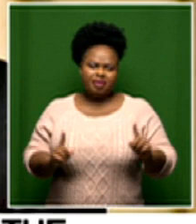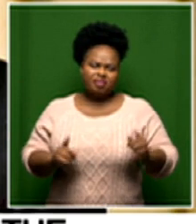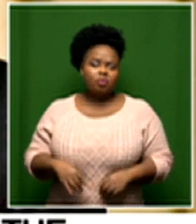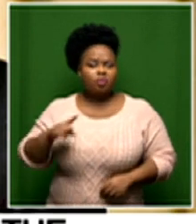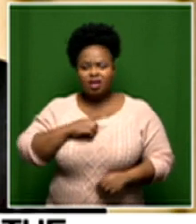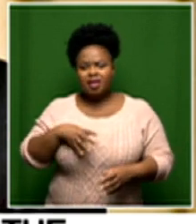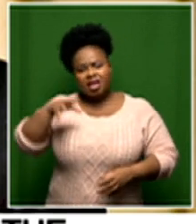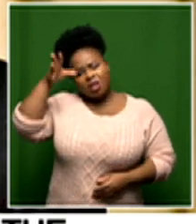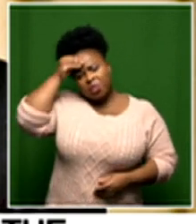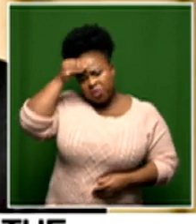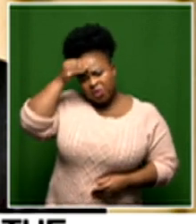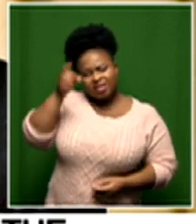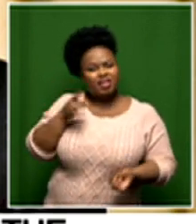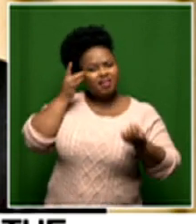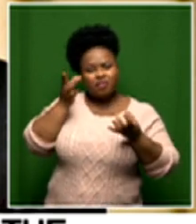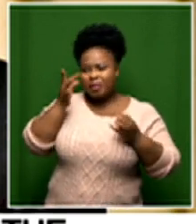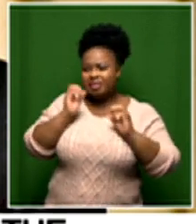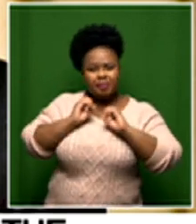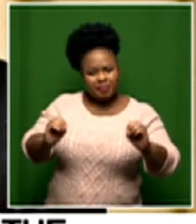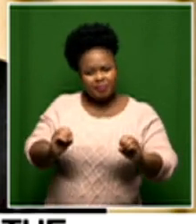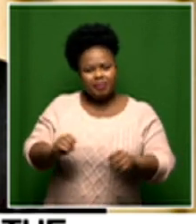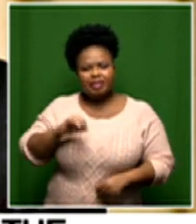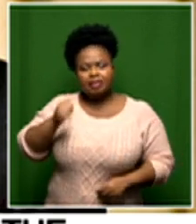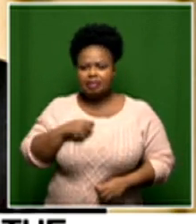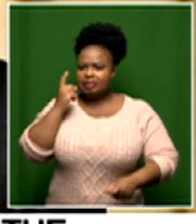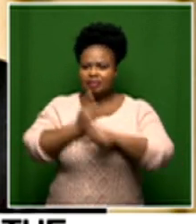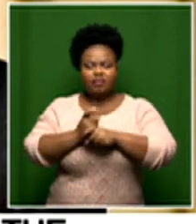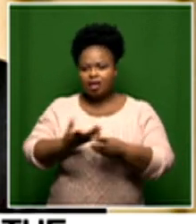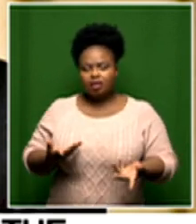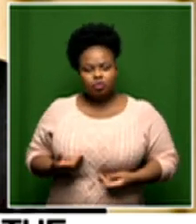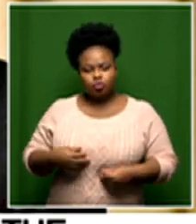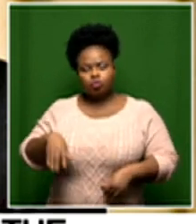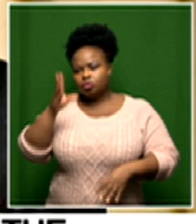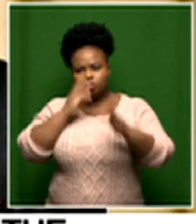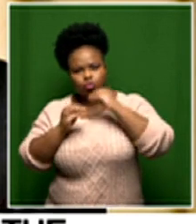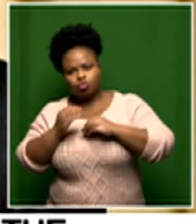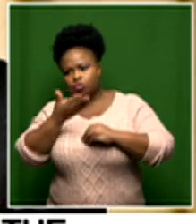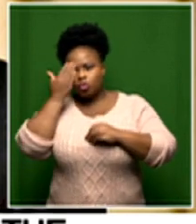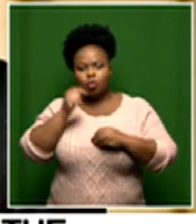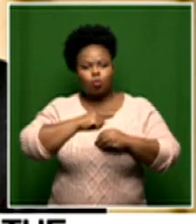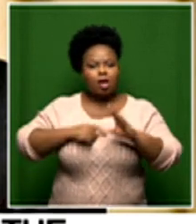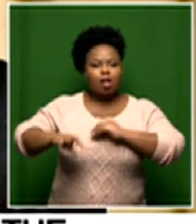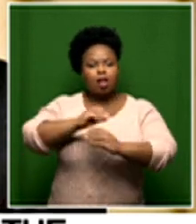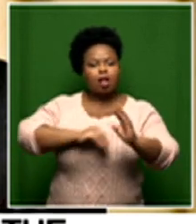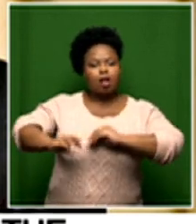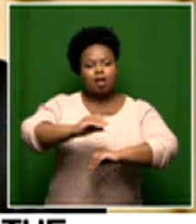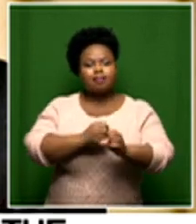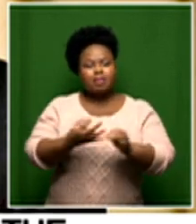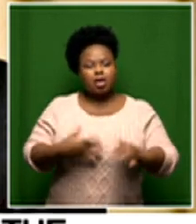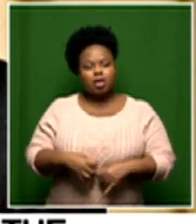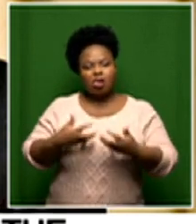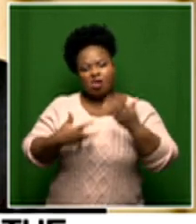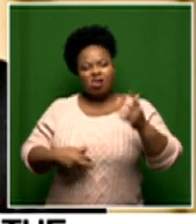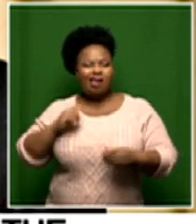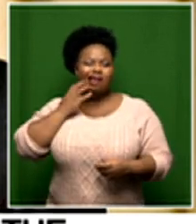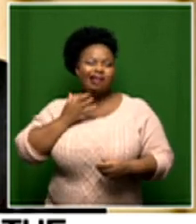of information makes it difficult for people to be able to digest this information. So we need to go through that kind of